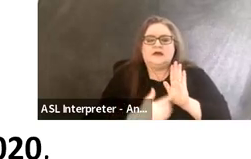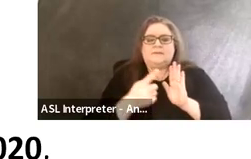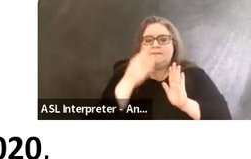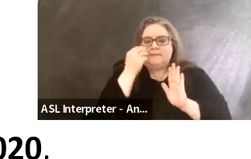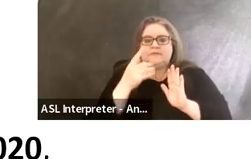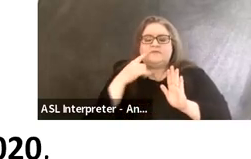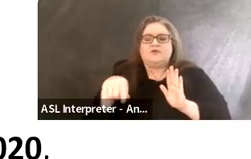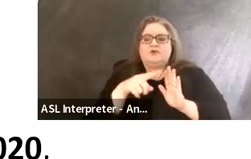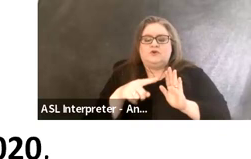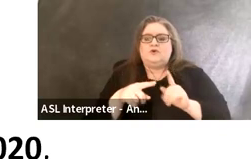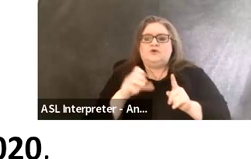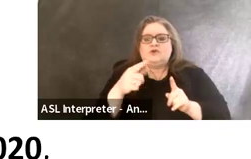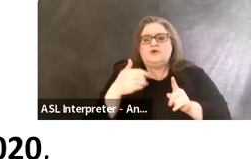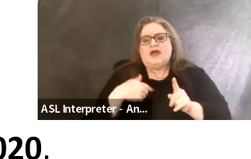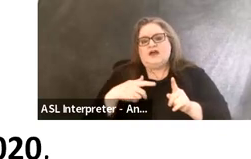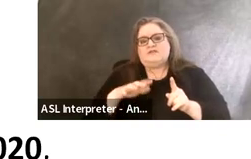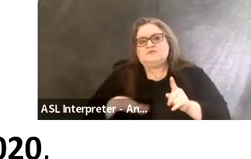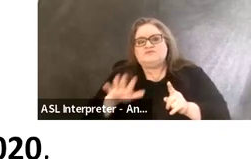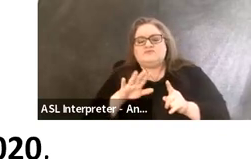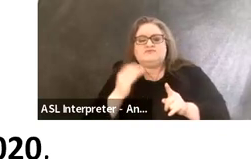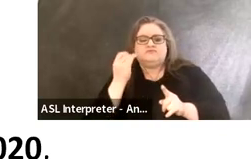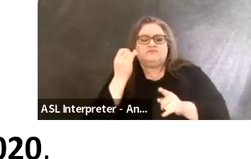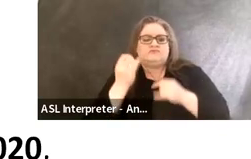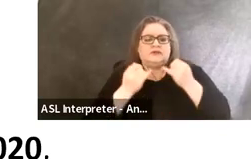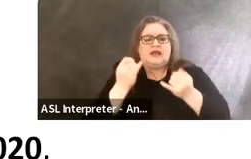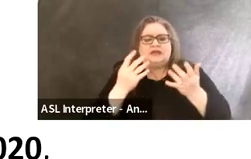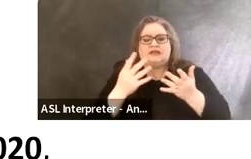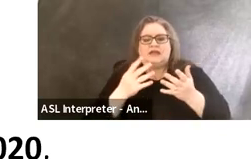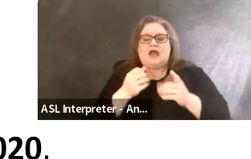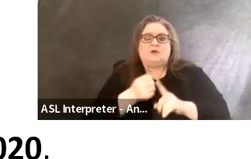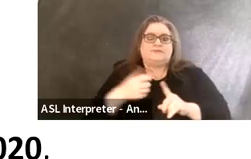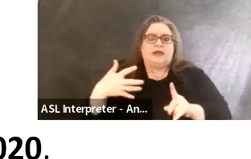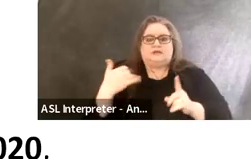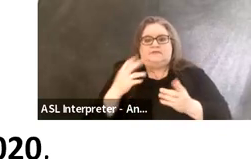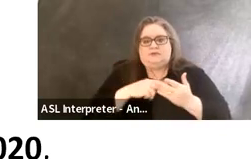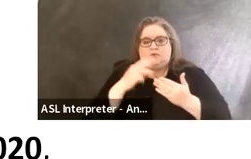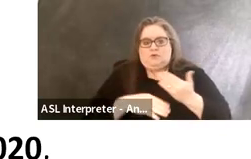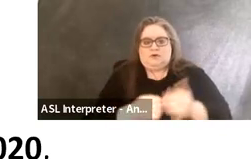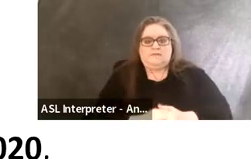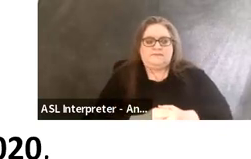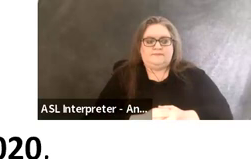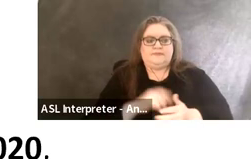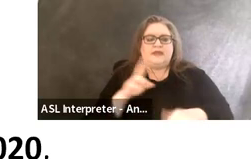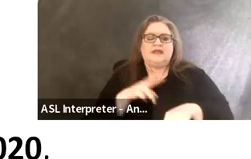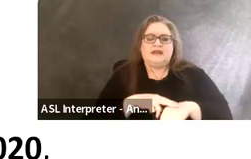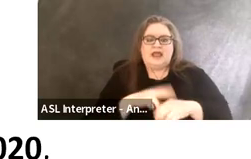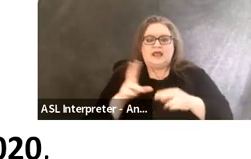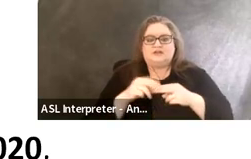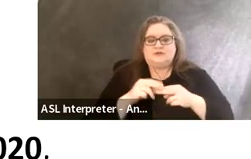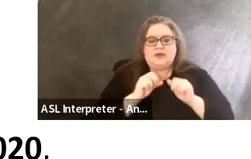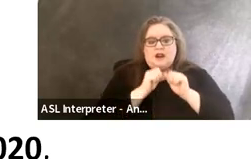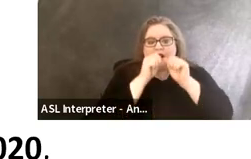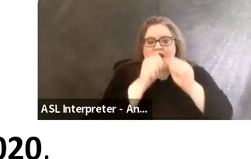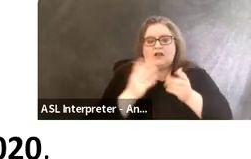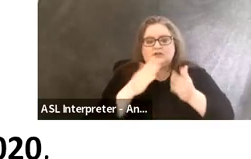so you get an idea of how expansive the program is. So National Medicaid long-term services